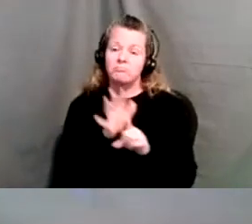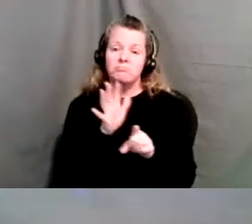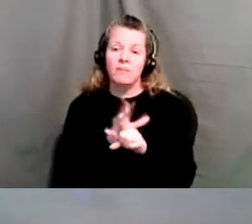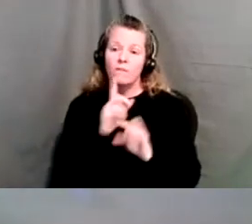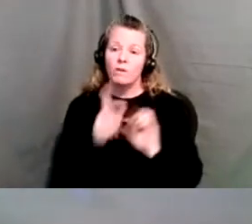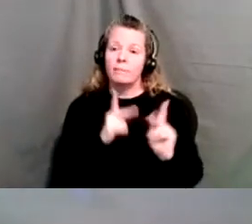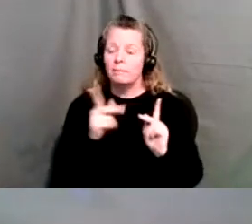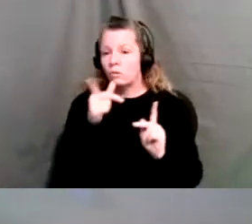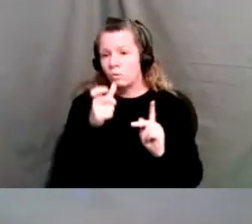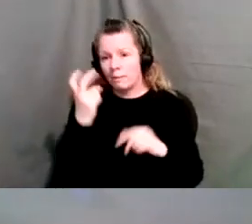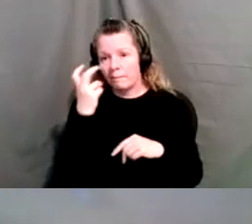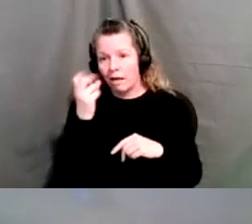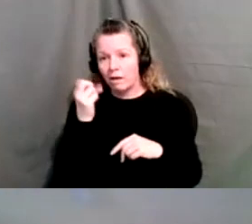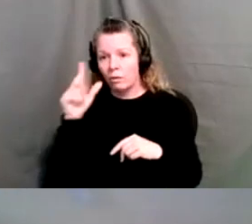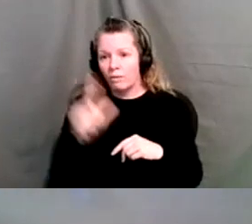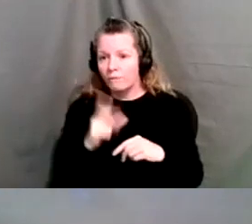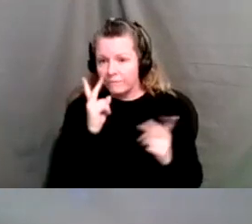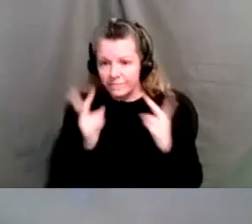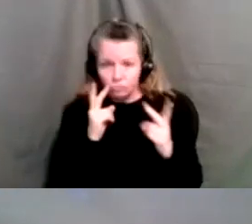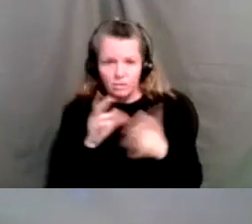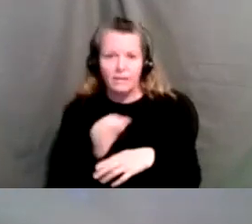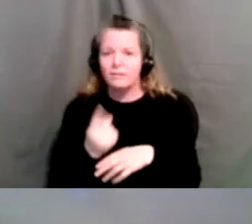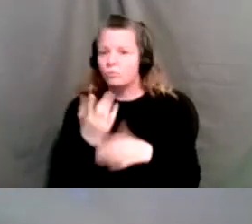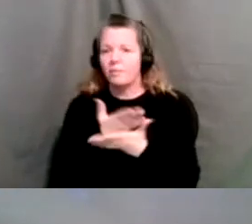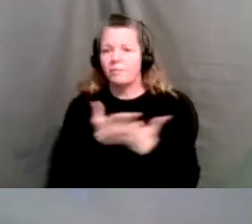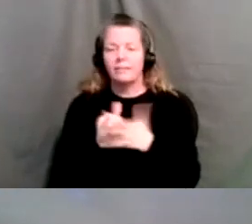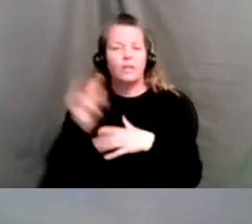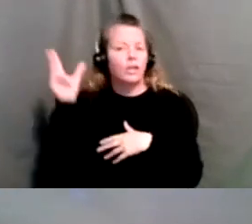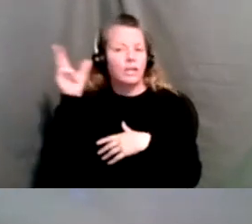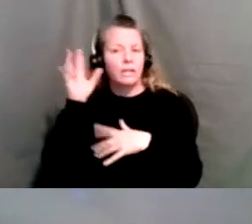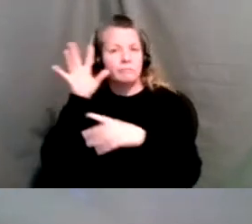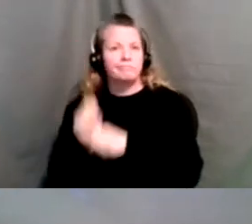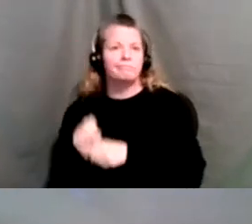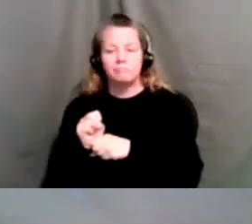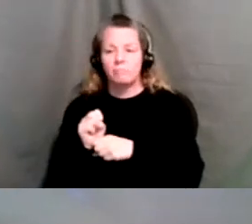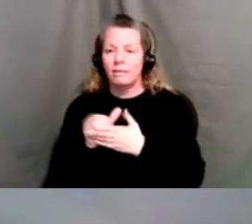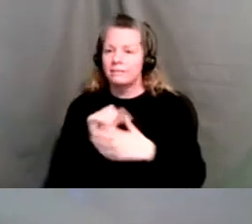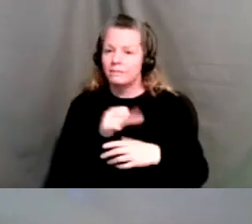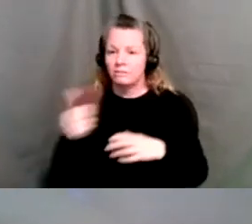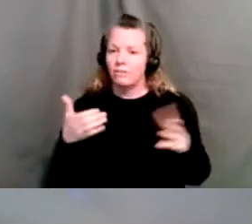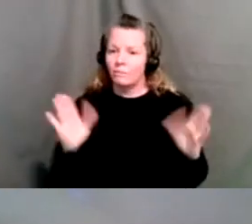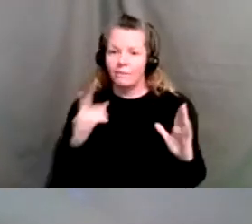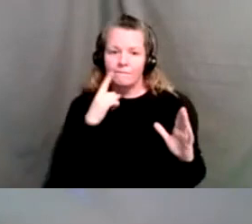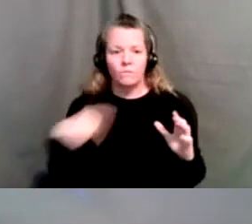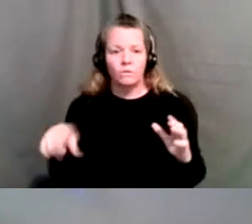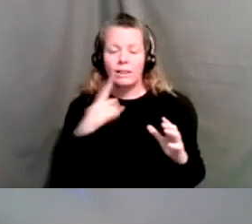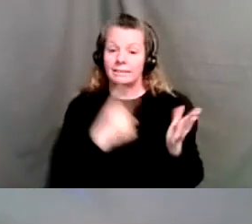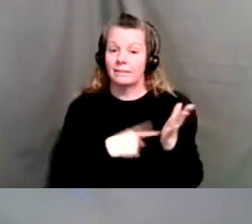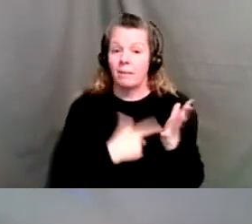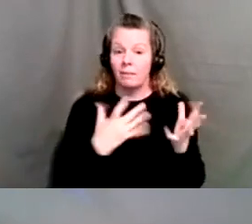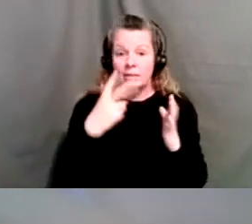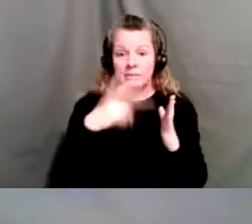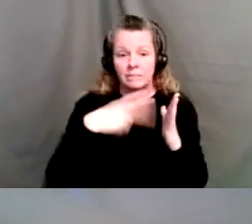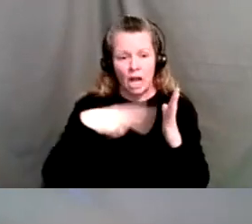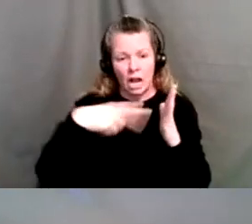low vision, and it's one of those things that you just kind of, your ear gets used to it, and it's just another way to, like, sometimes you want that speed to be really fast because you